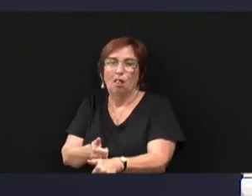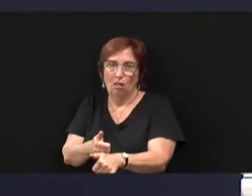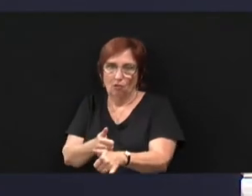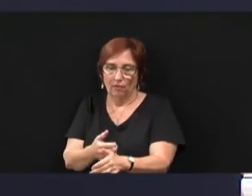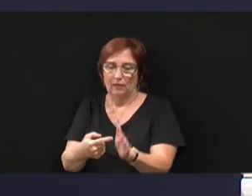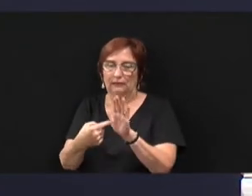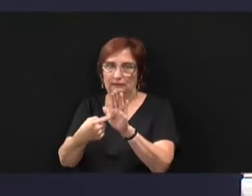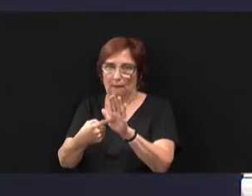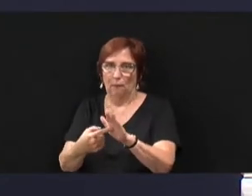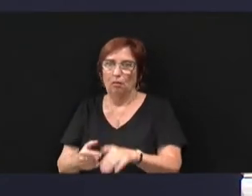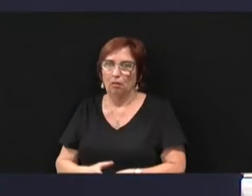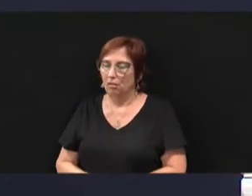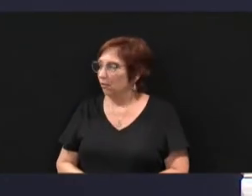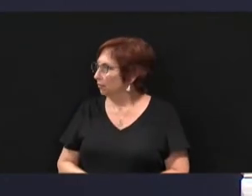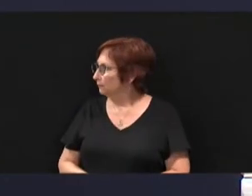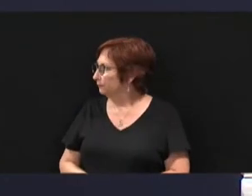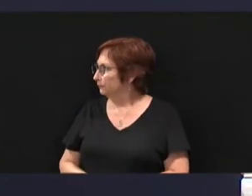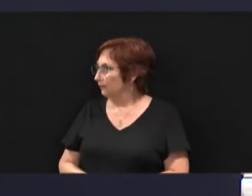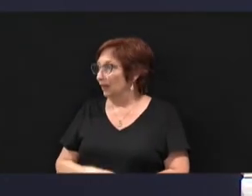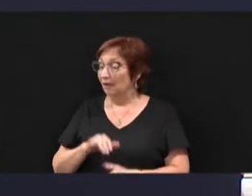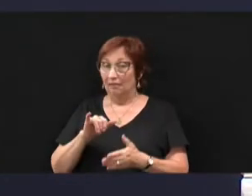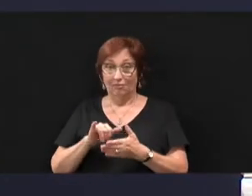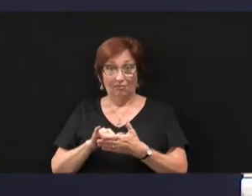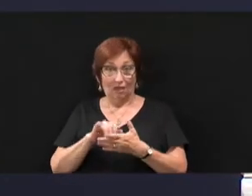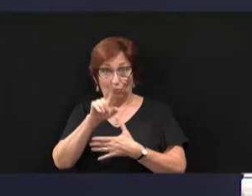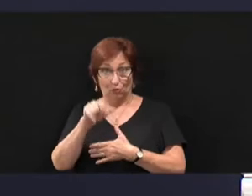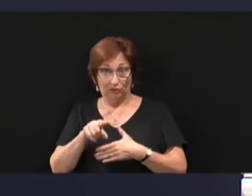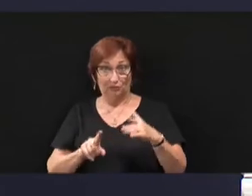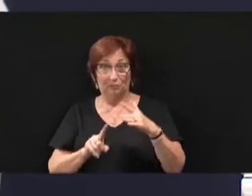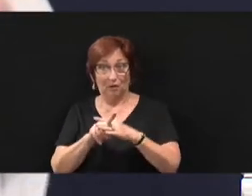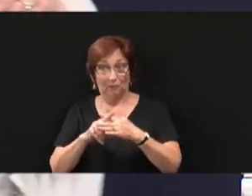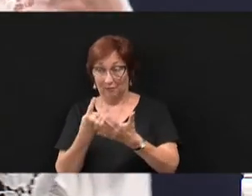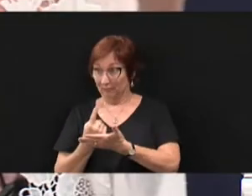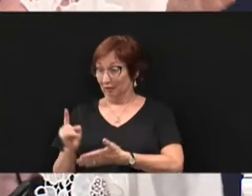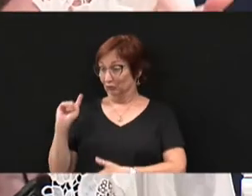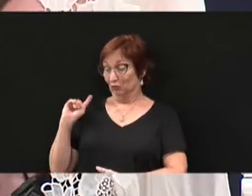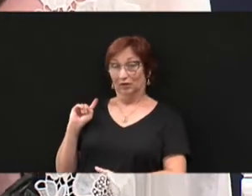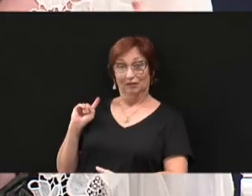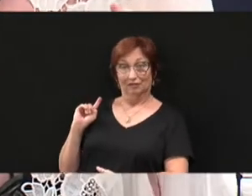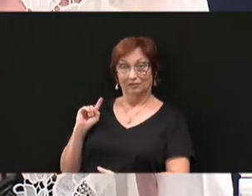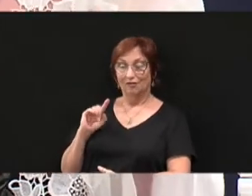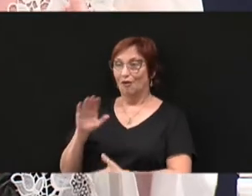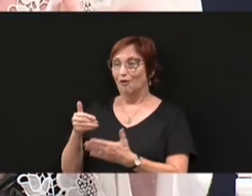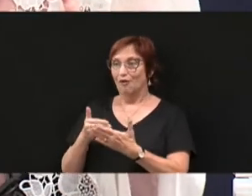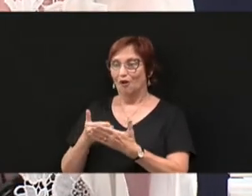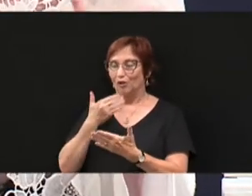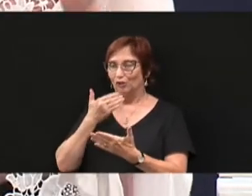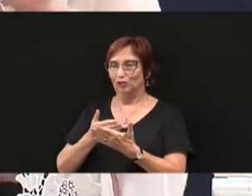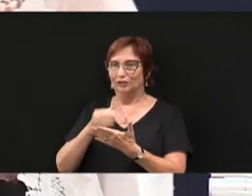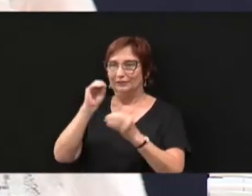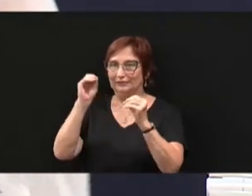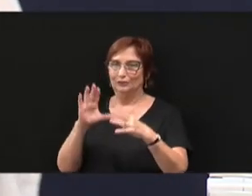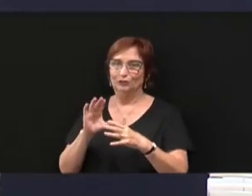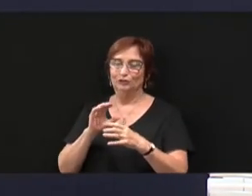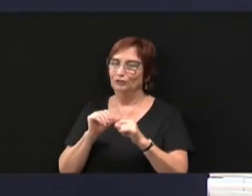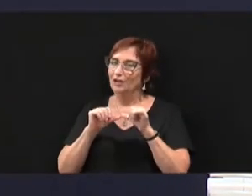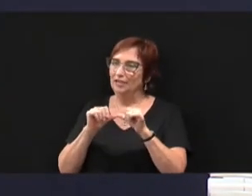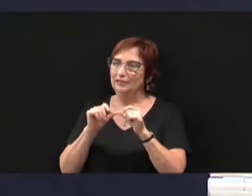That we just came up with last week. All good teachers are constantly changing things, aren't we?